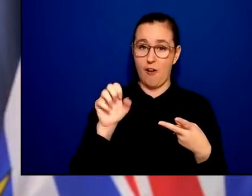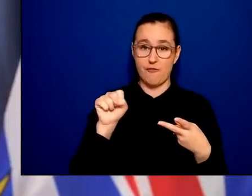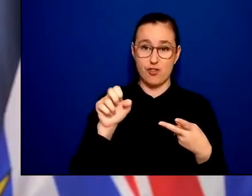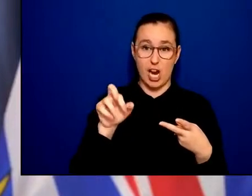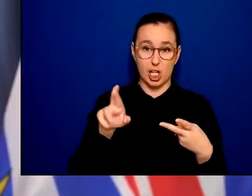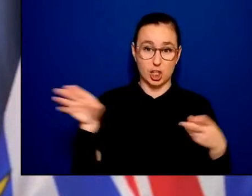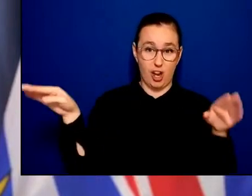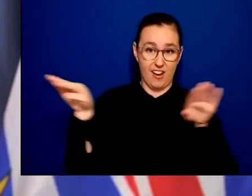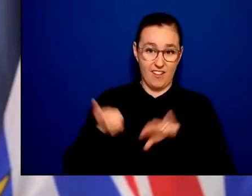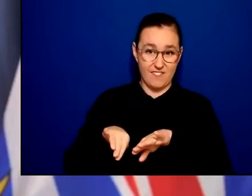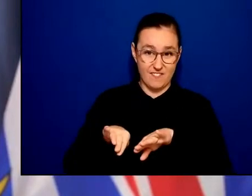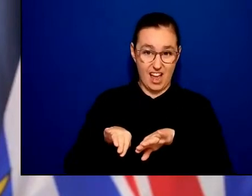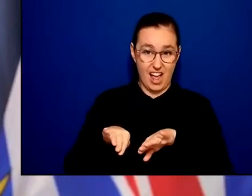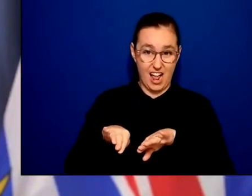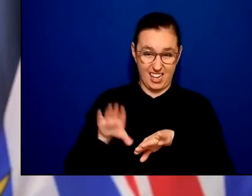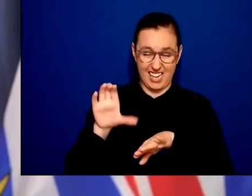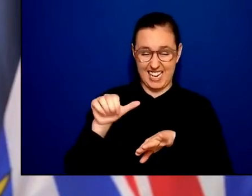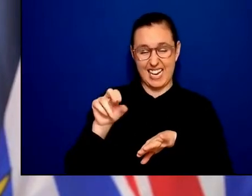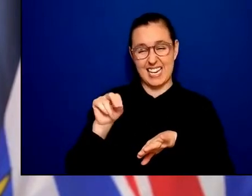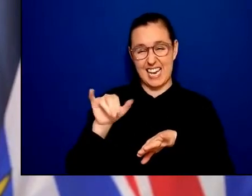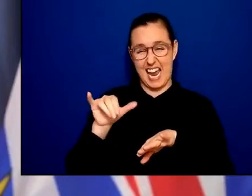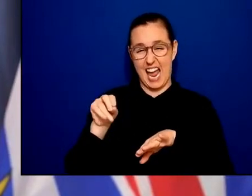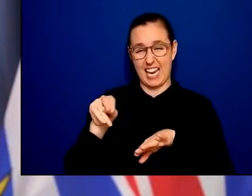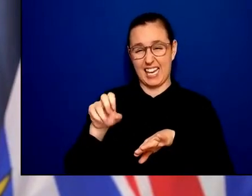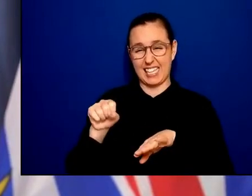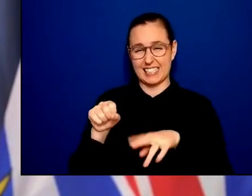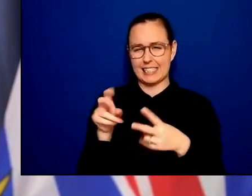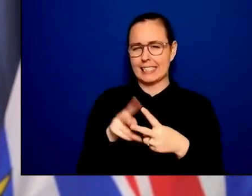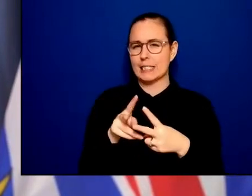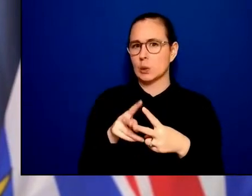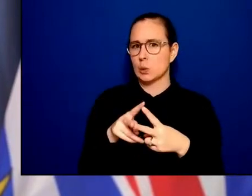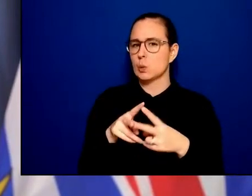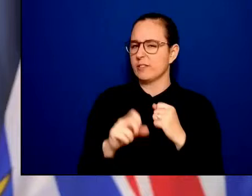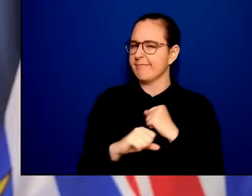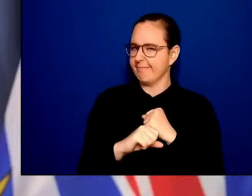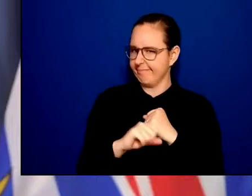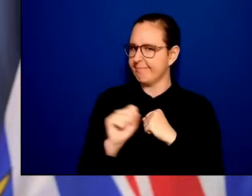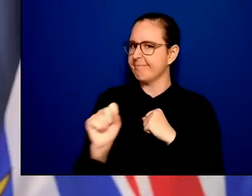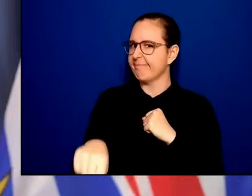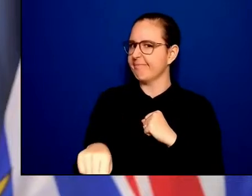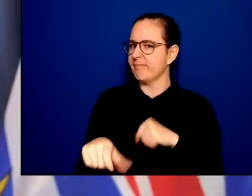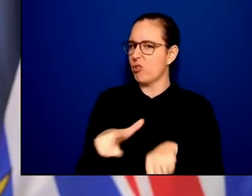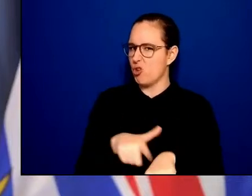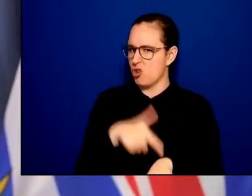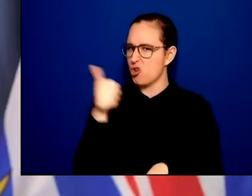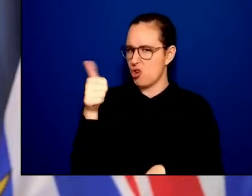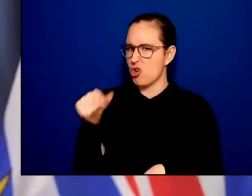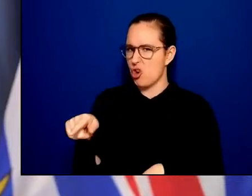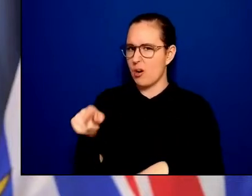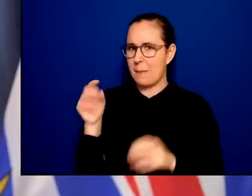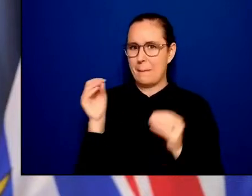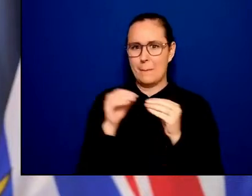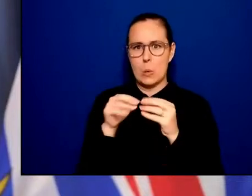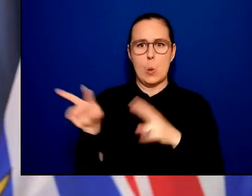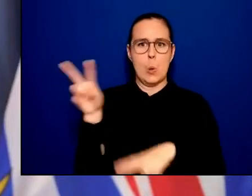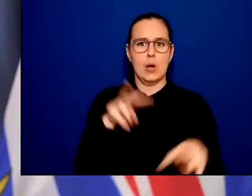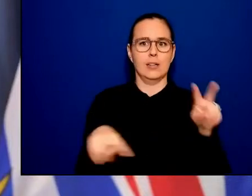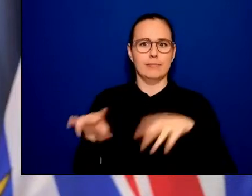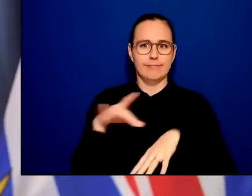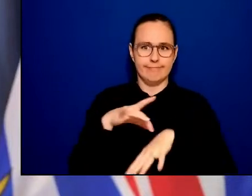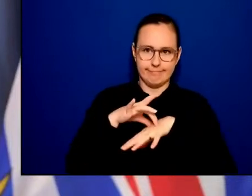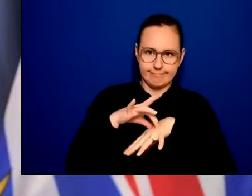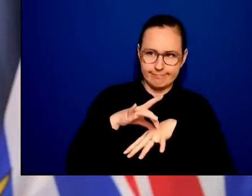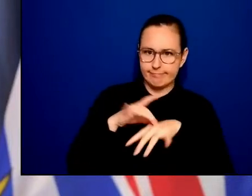a proper assessment of the damage sustained until conditions dry out and additional geotechnical assessments can happen.